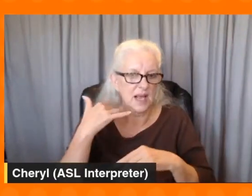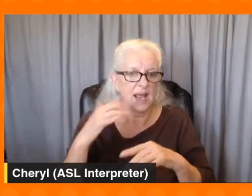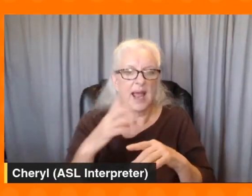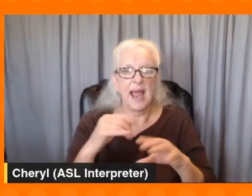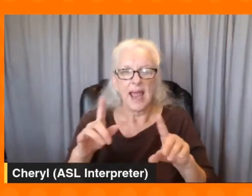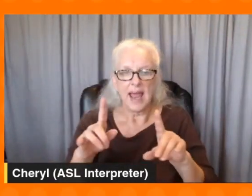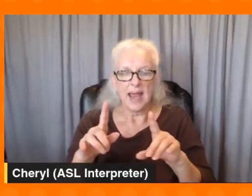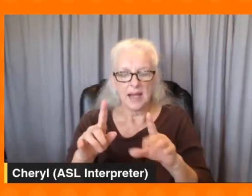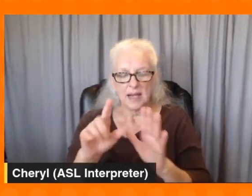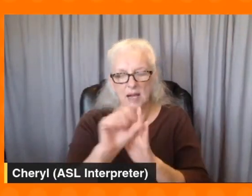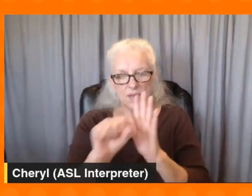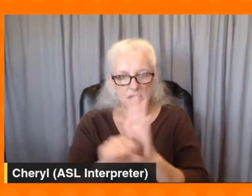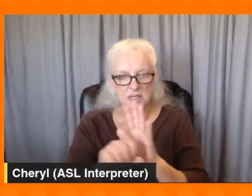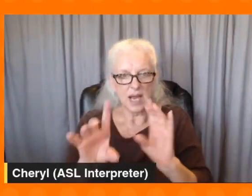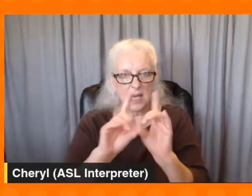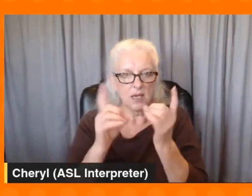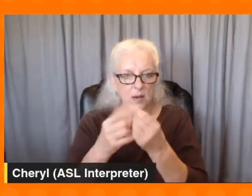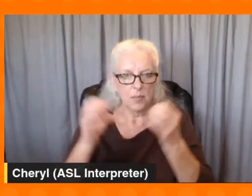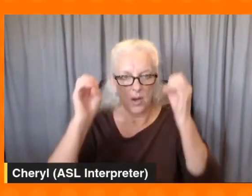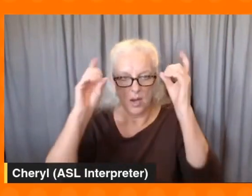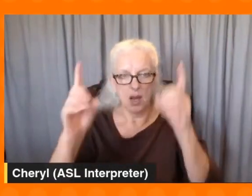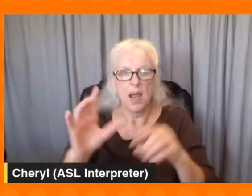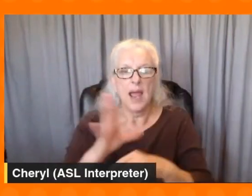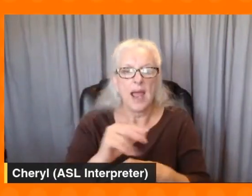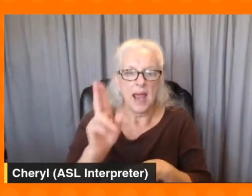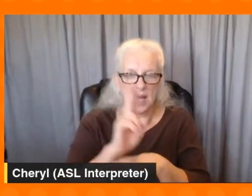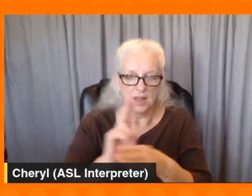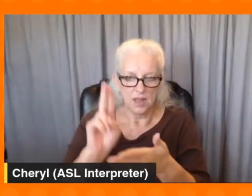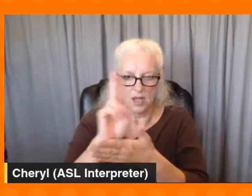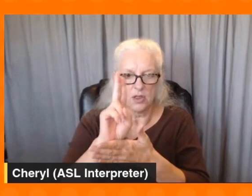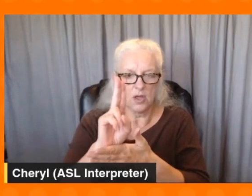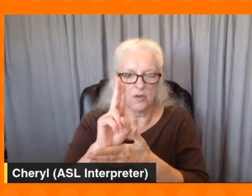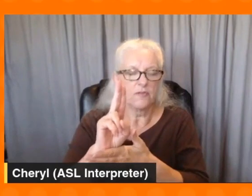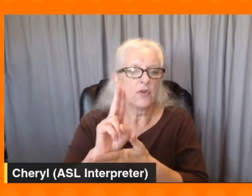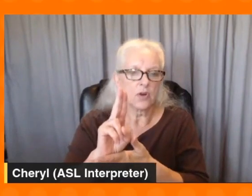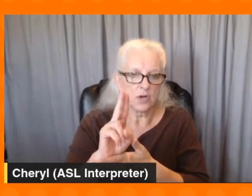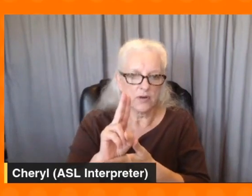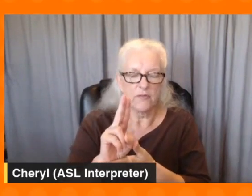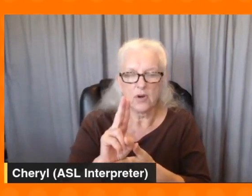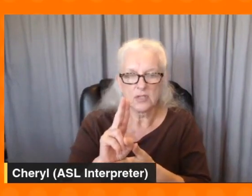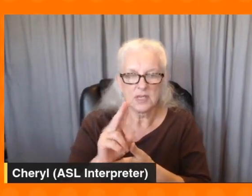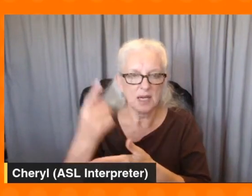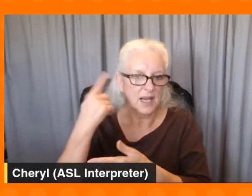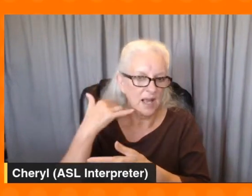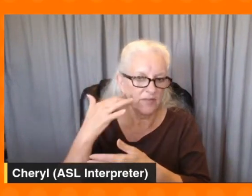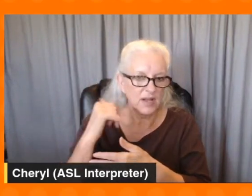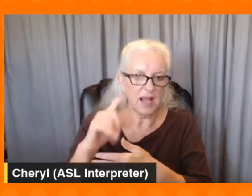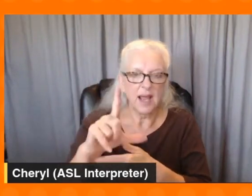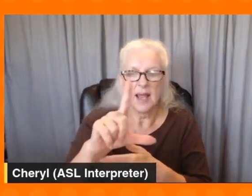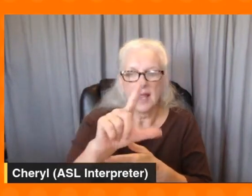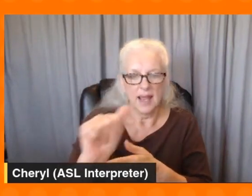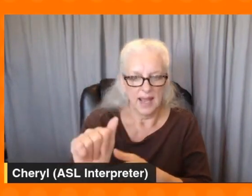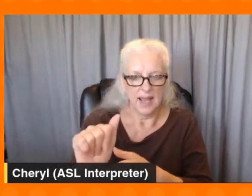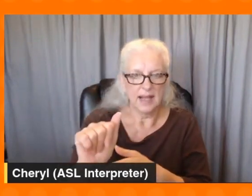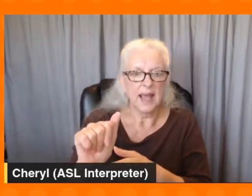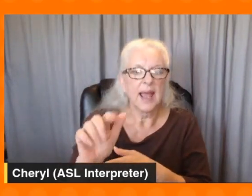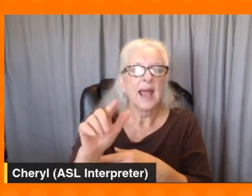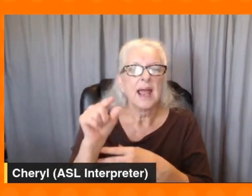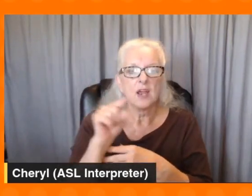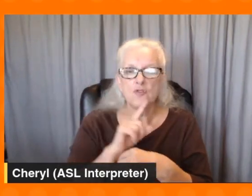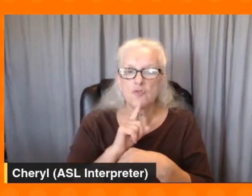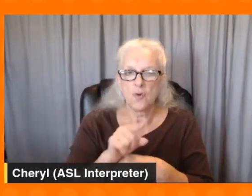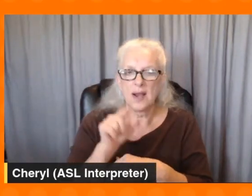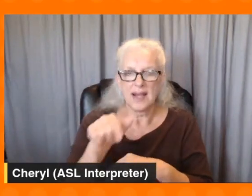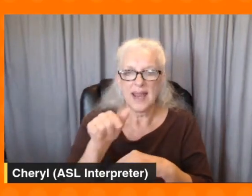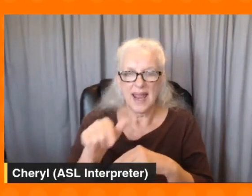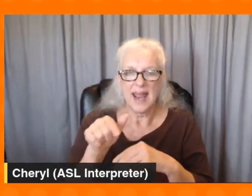Department of Education and our University of California, LA's Computer Science Research Team. Seasons of CS is actually a